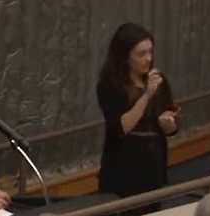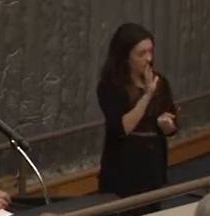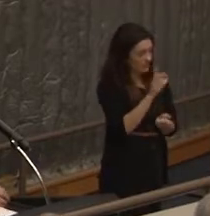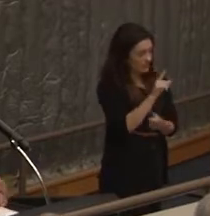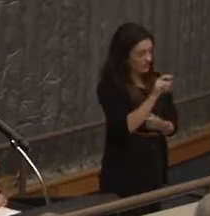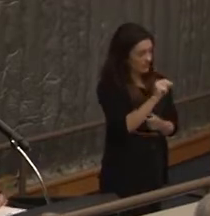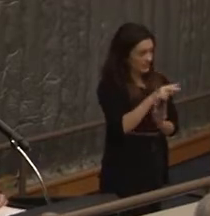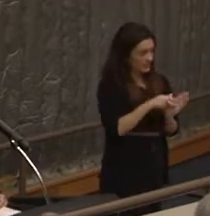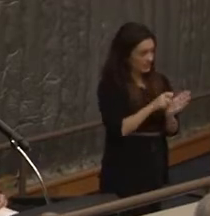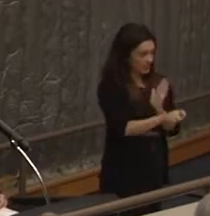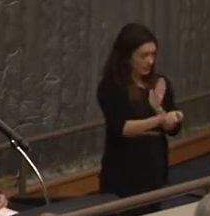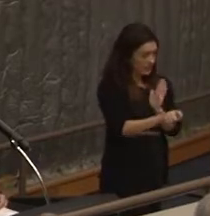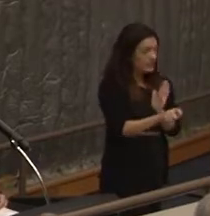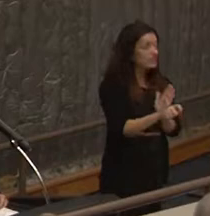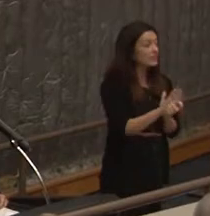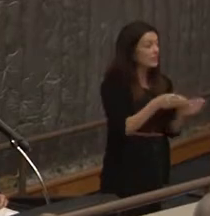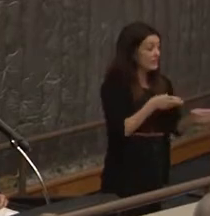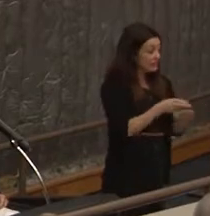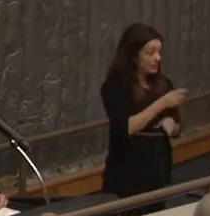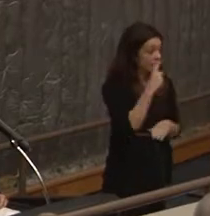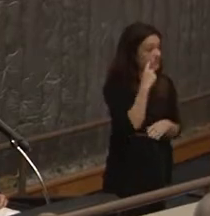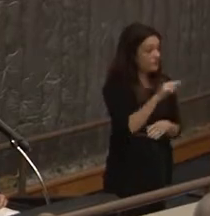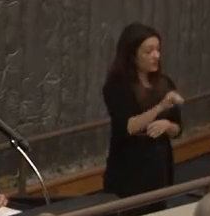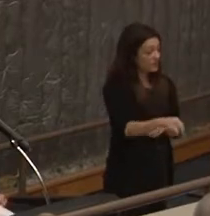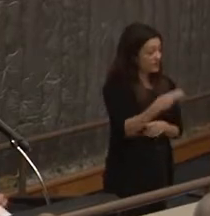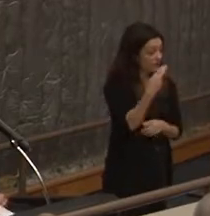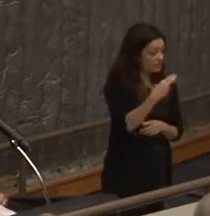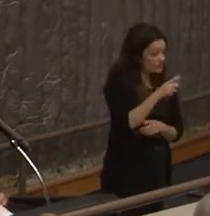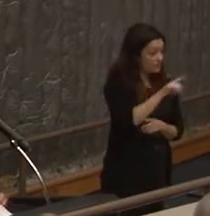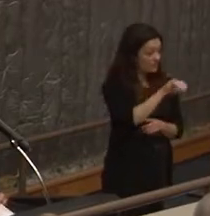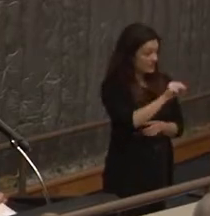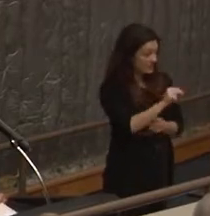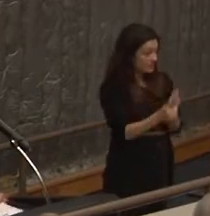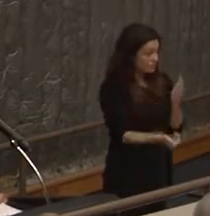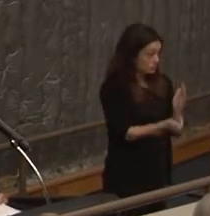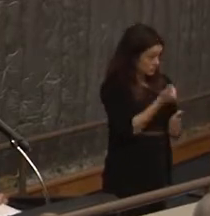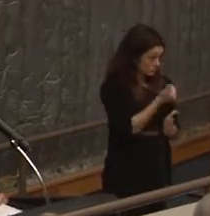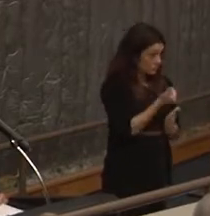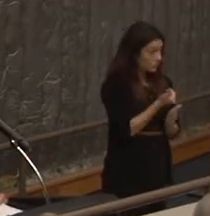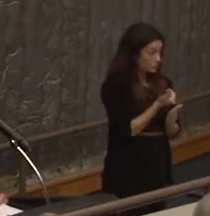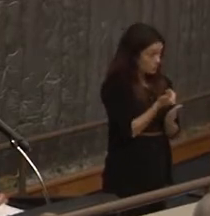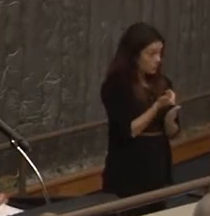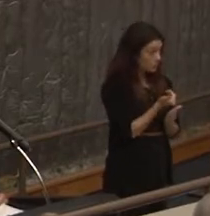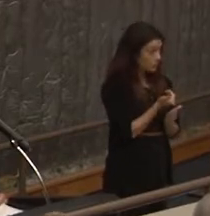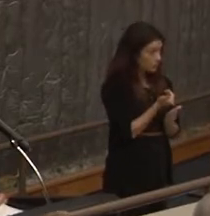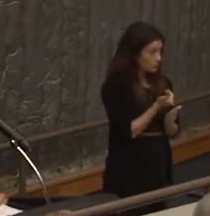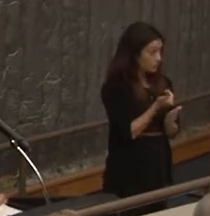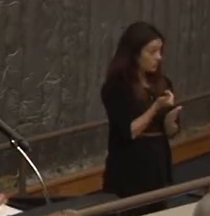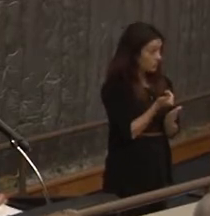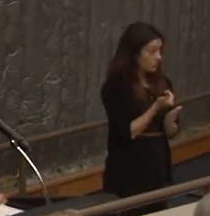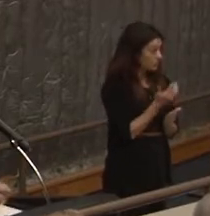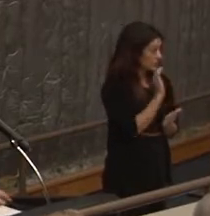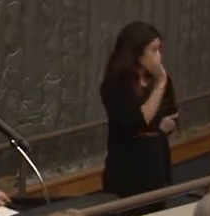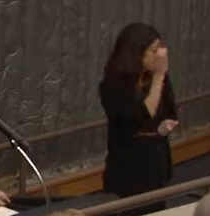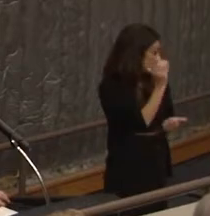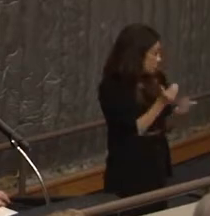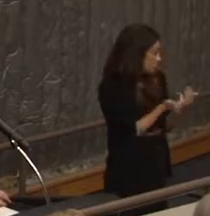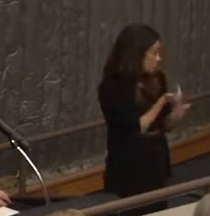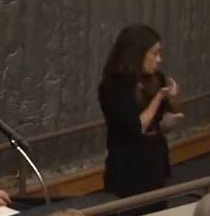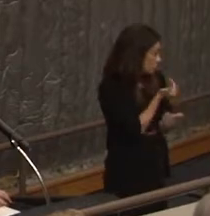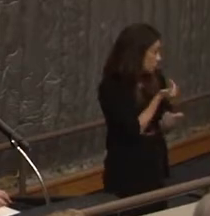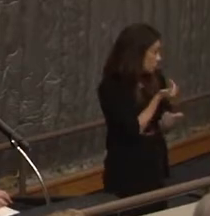of Holocaust historiography and literature is relatively new. It really got started, I mean, it seems relatively new, maybe from